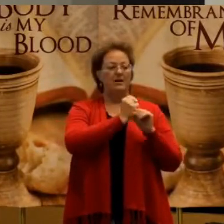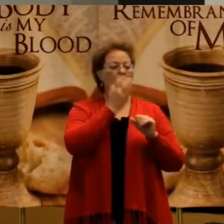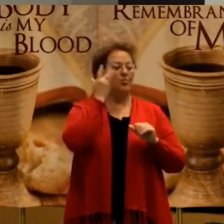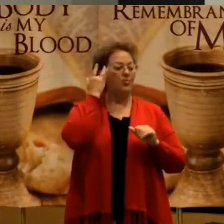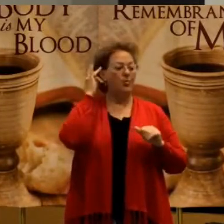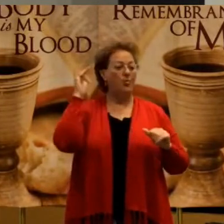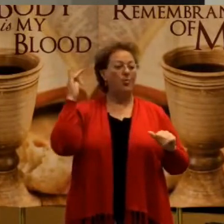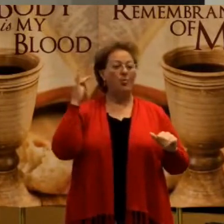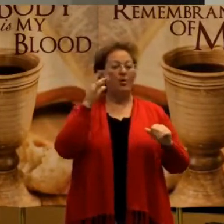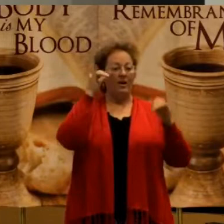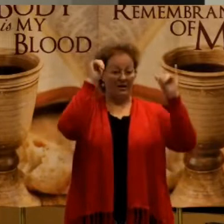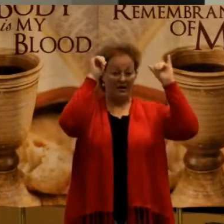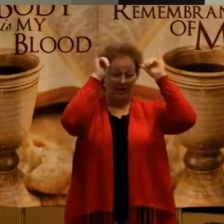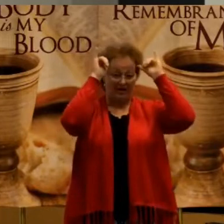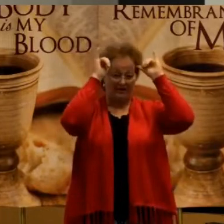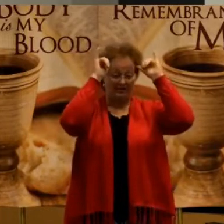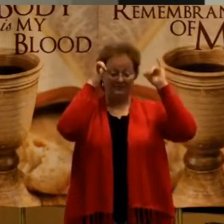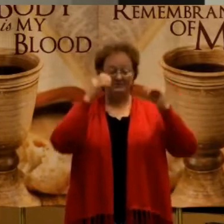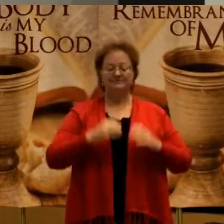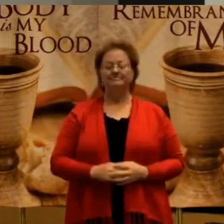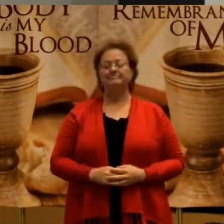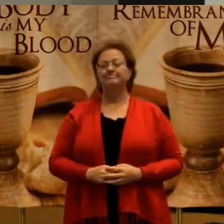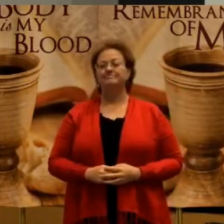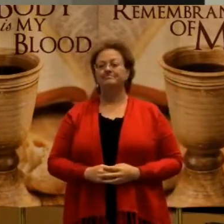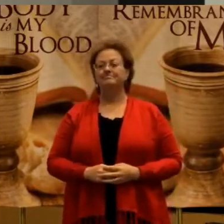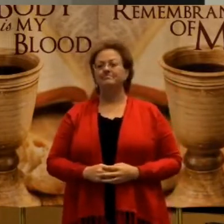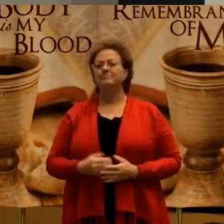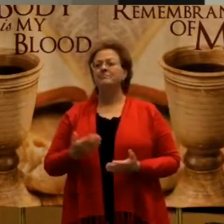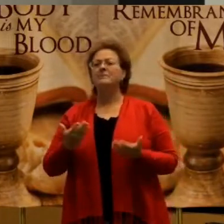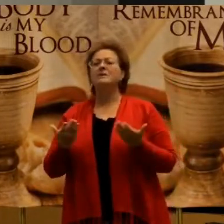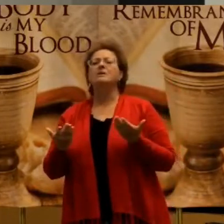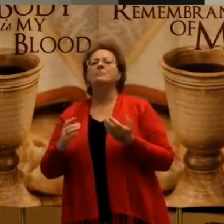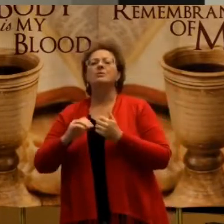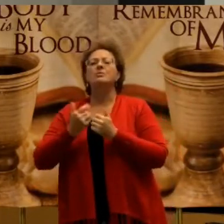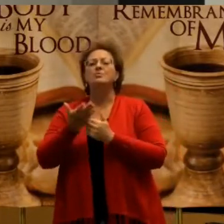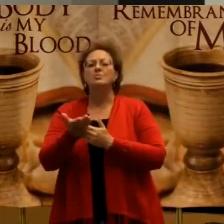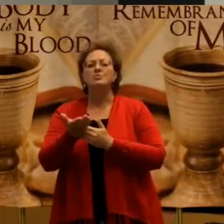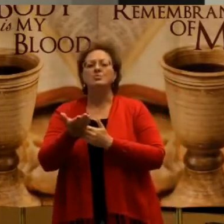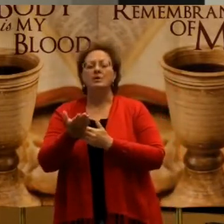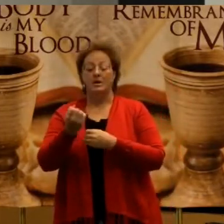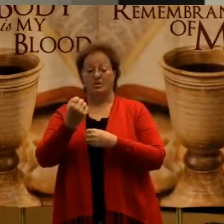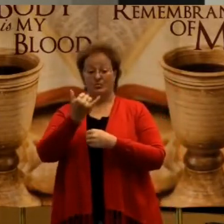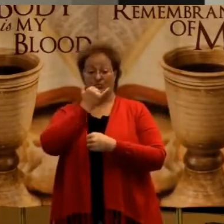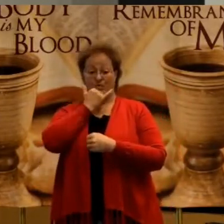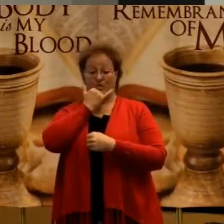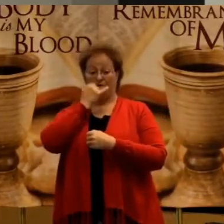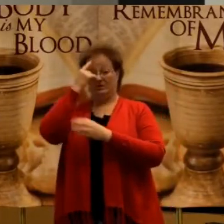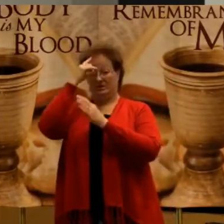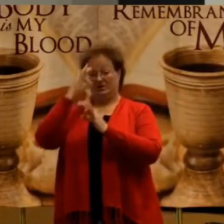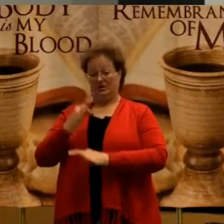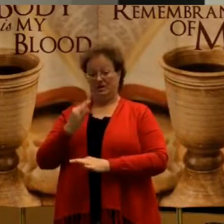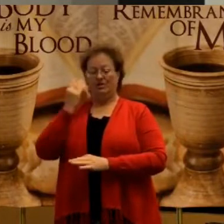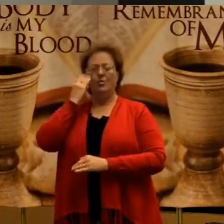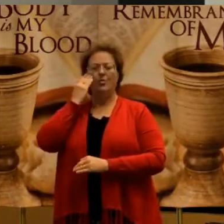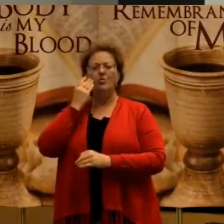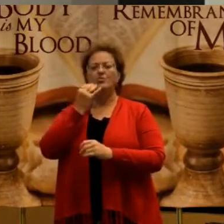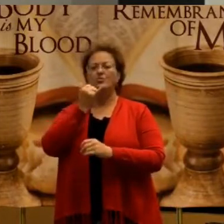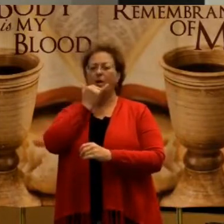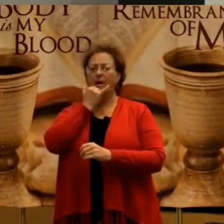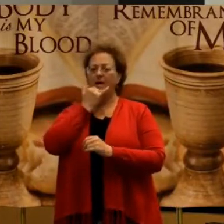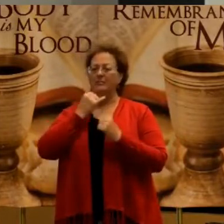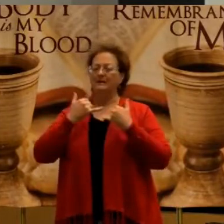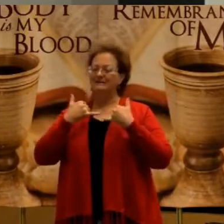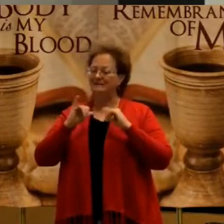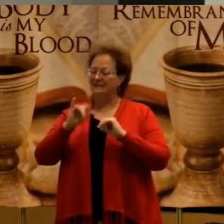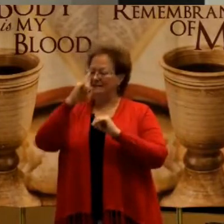Have you ever taken a wrong turn in your life in a moment of weakness? Have you known something was wrong, but you chose to do